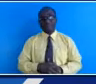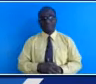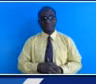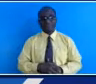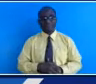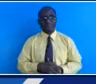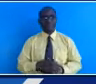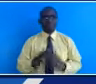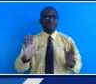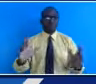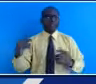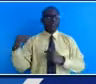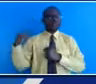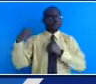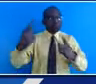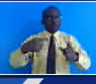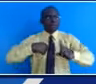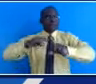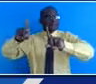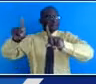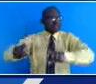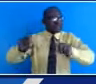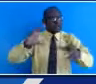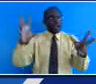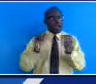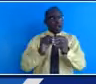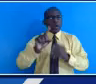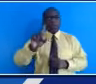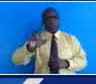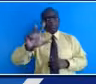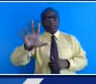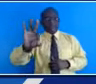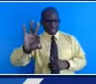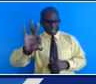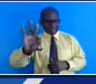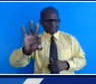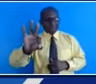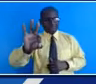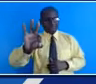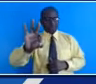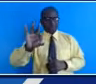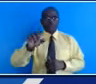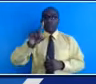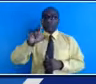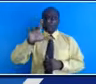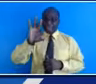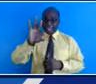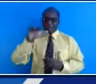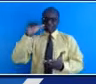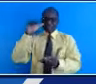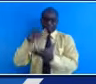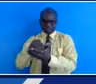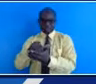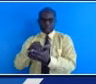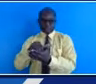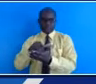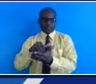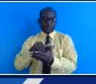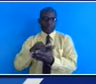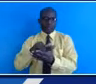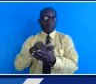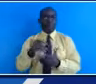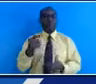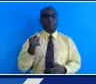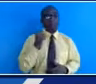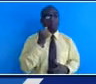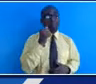important comparison is yesterday we tested 2,600 people and we only had 35 people test